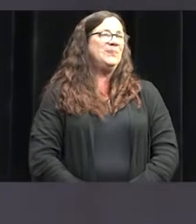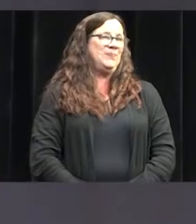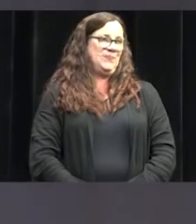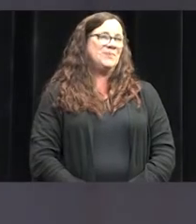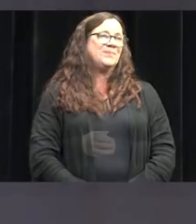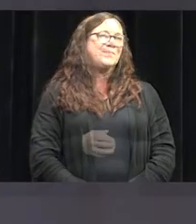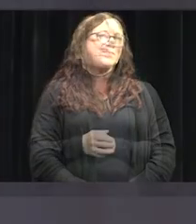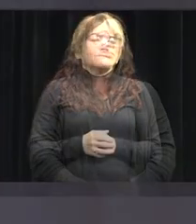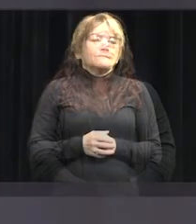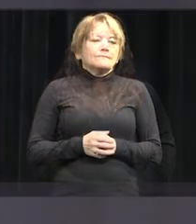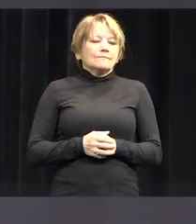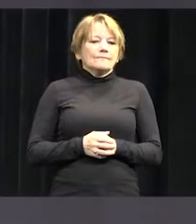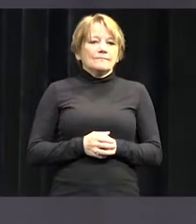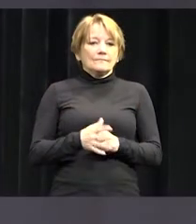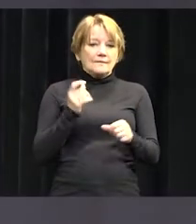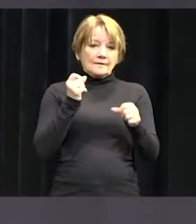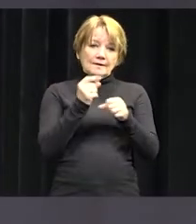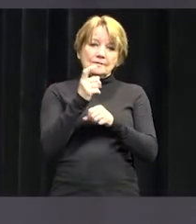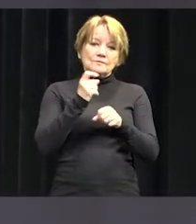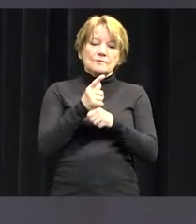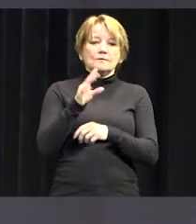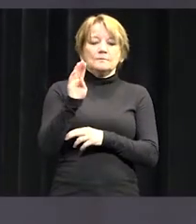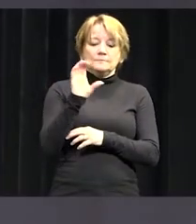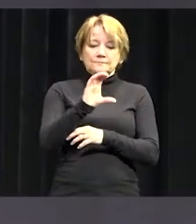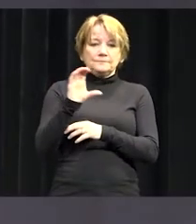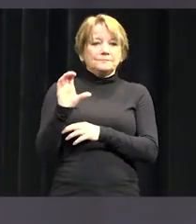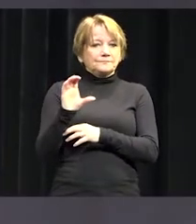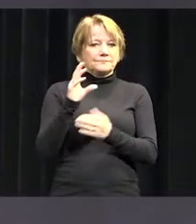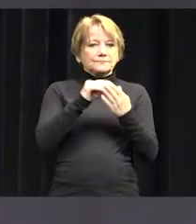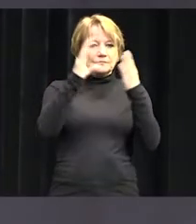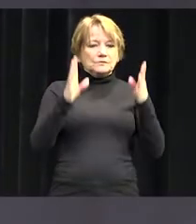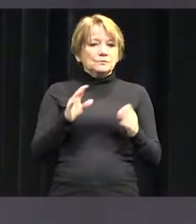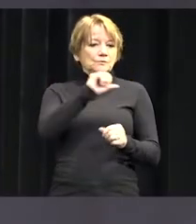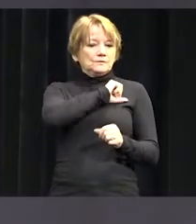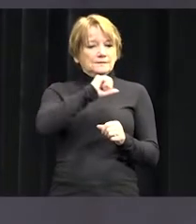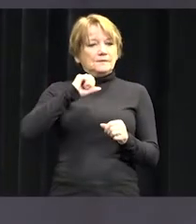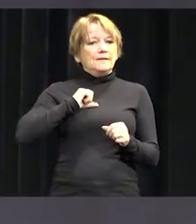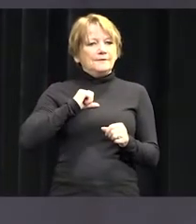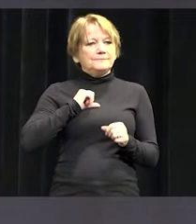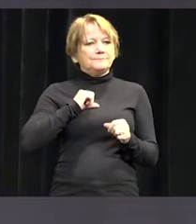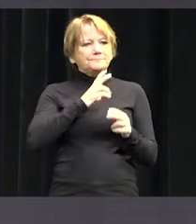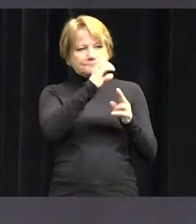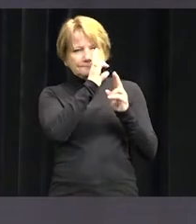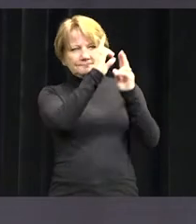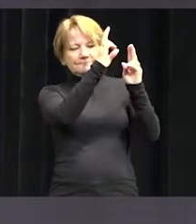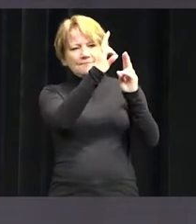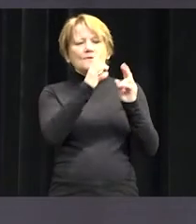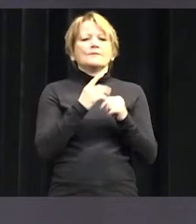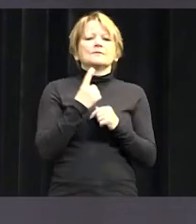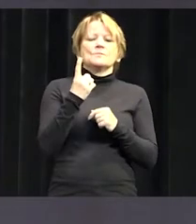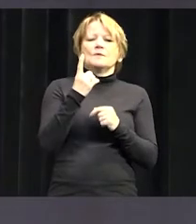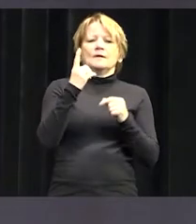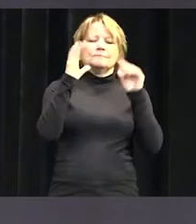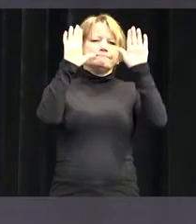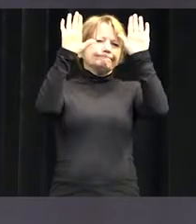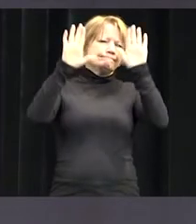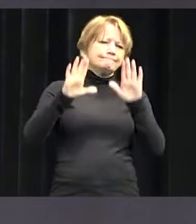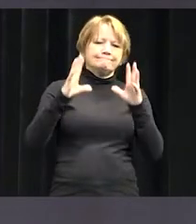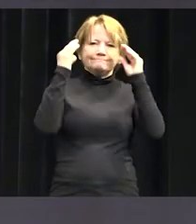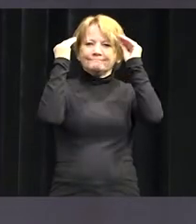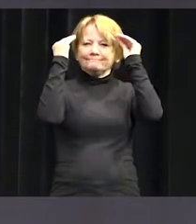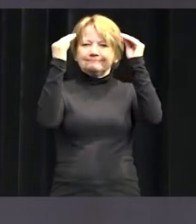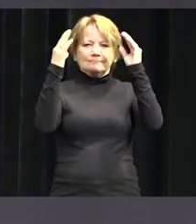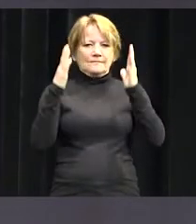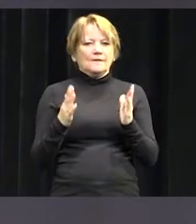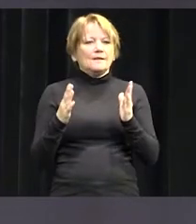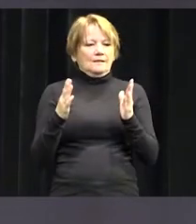each year the bristol community college student senate honors one of the many outstanding faculty members who has affected